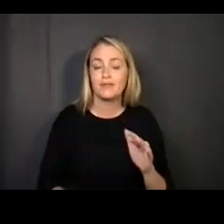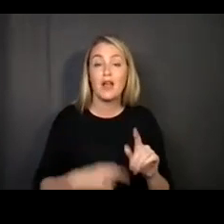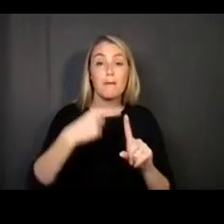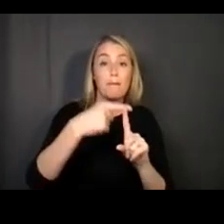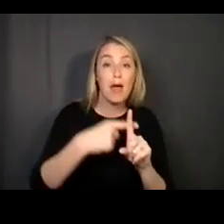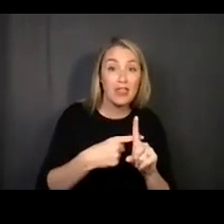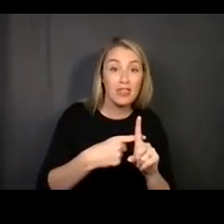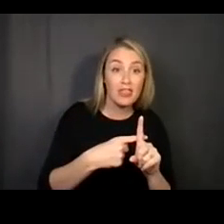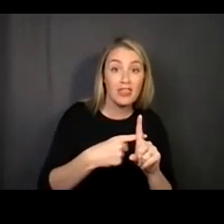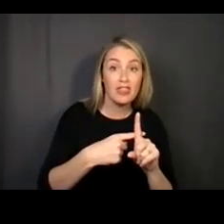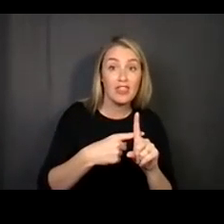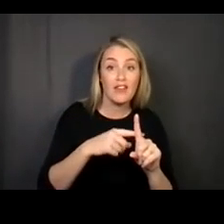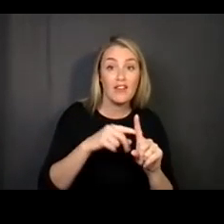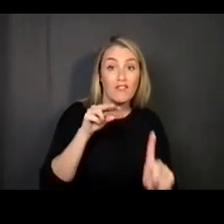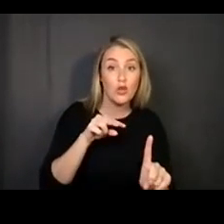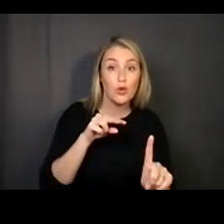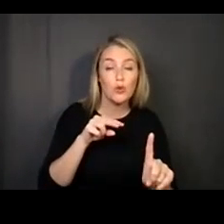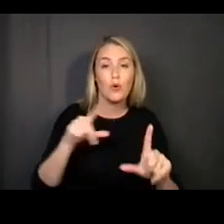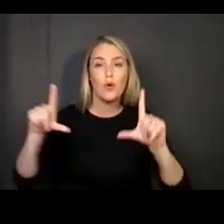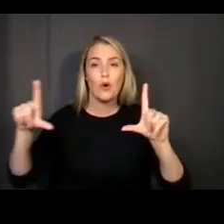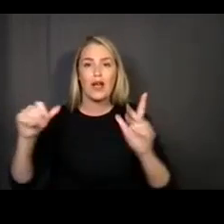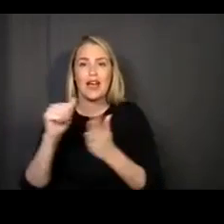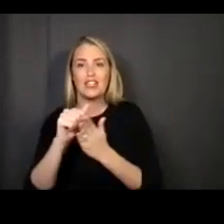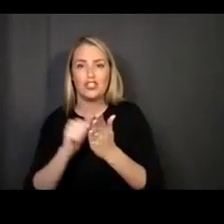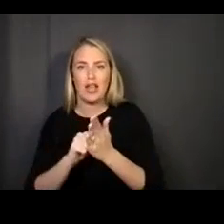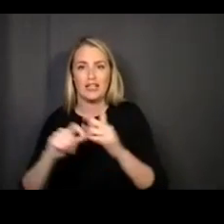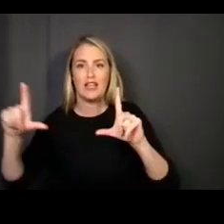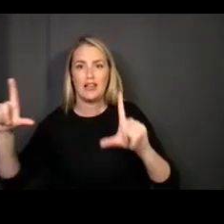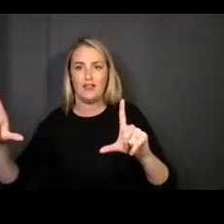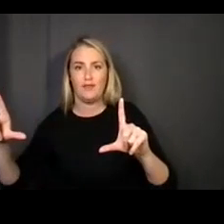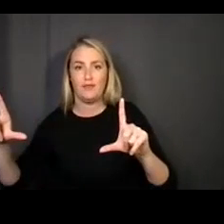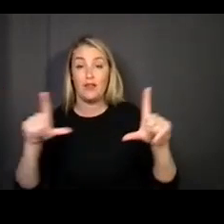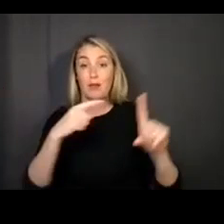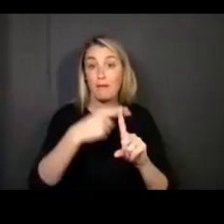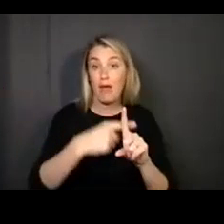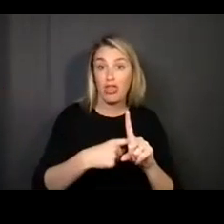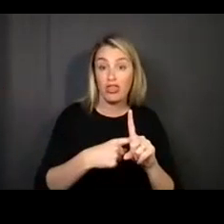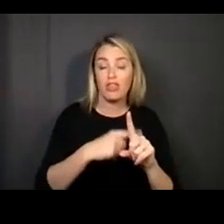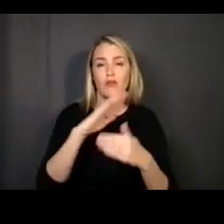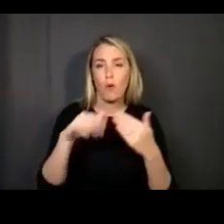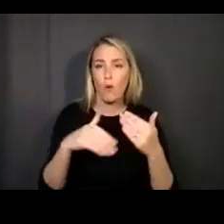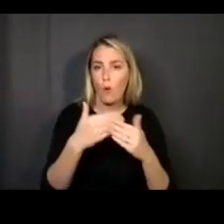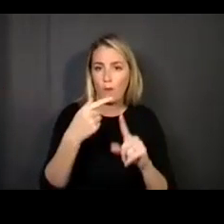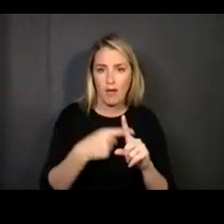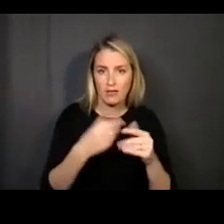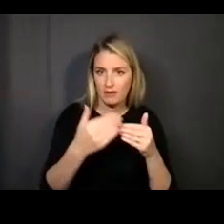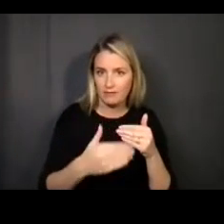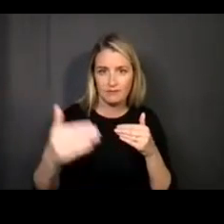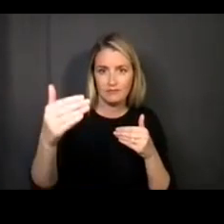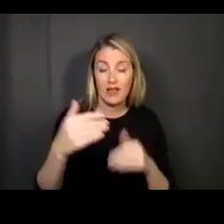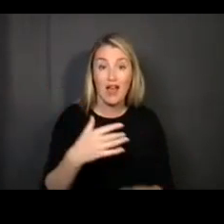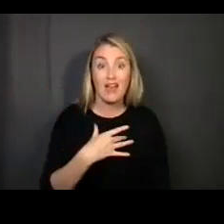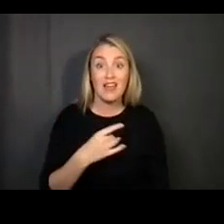agenda view. And so the month view gives you the overview of the whole month. And what I like about this is when you submit